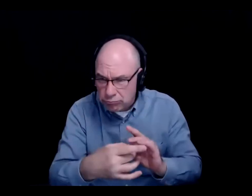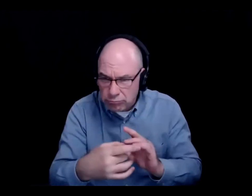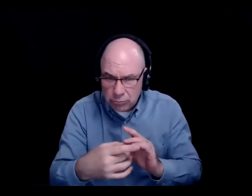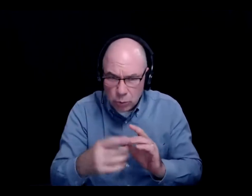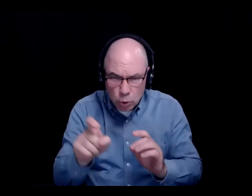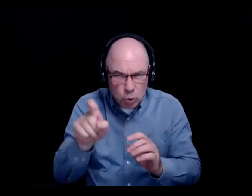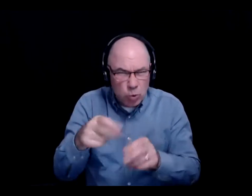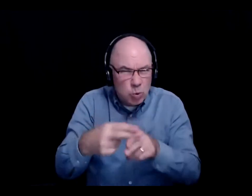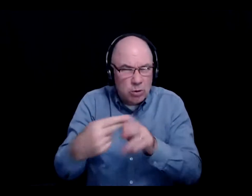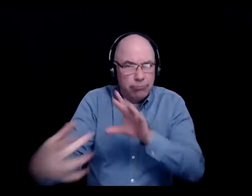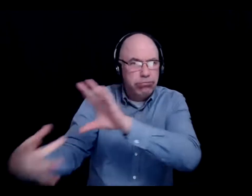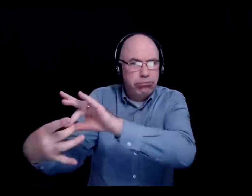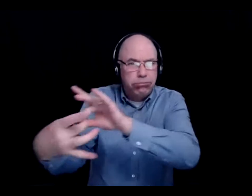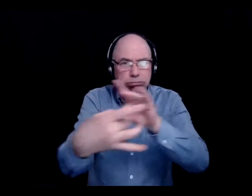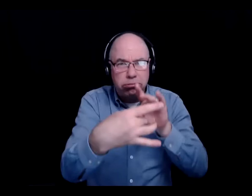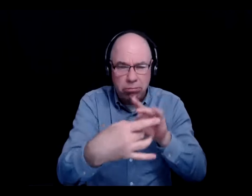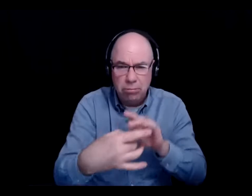They should be starting any minute.